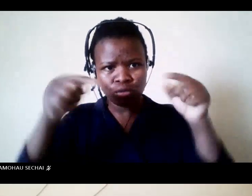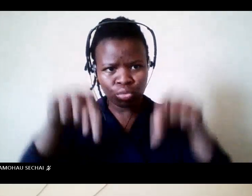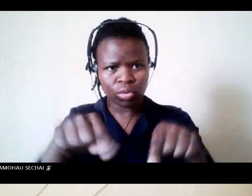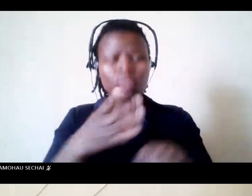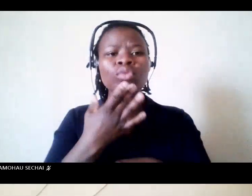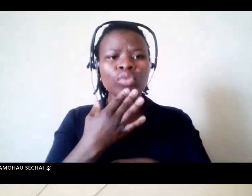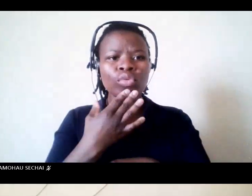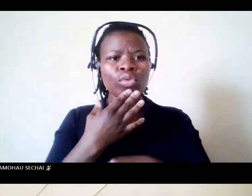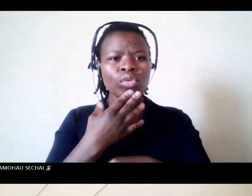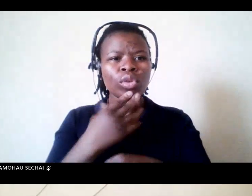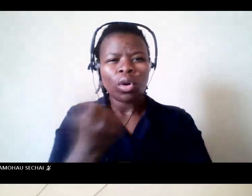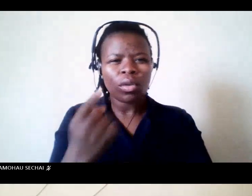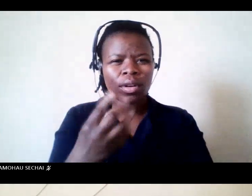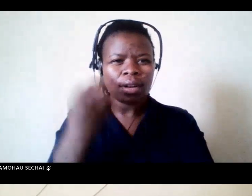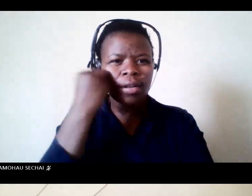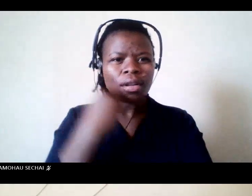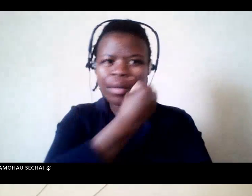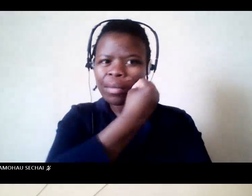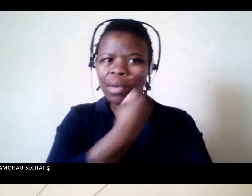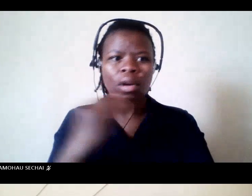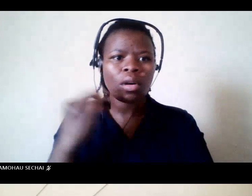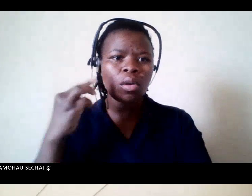Mama How. Normally, we also have